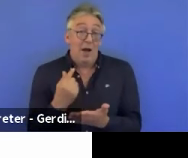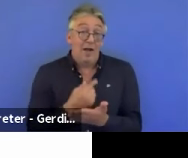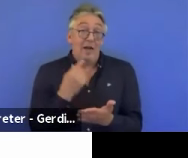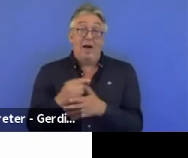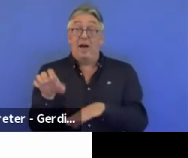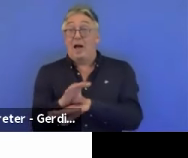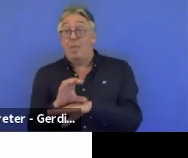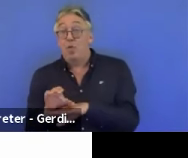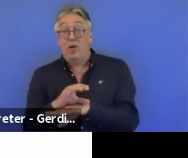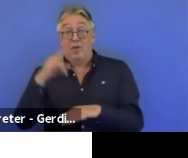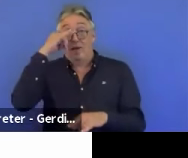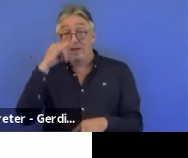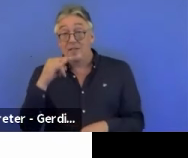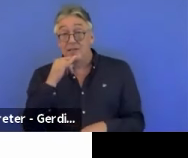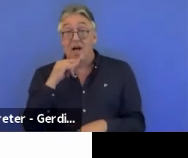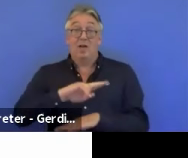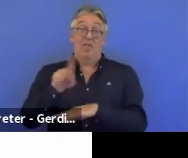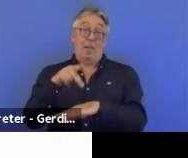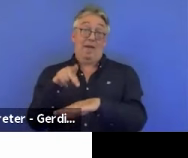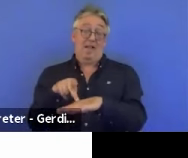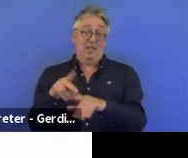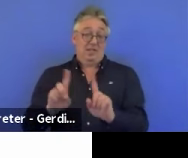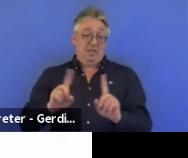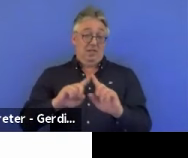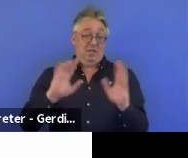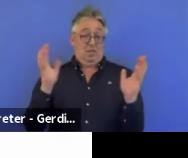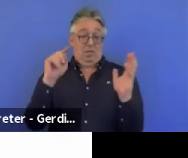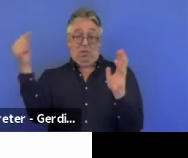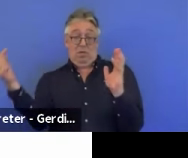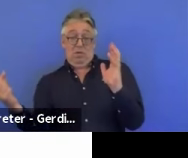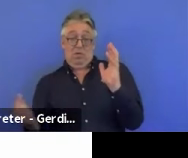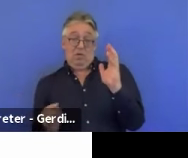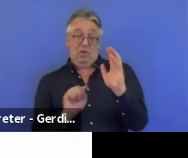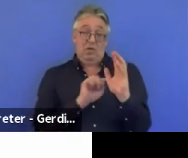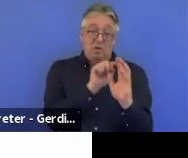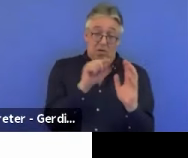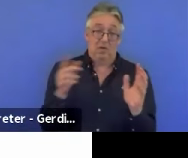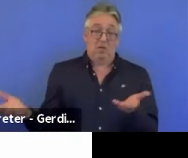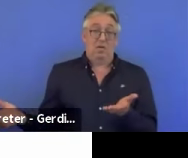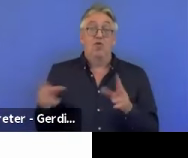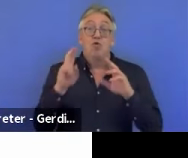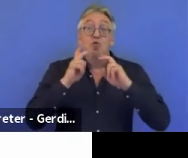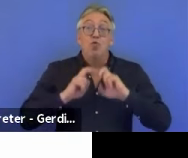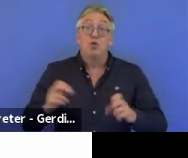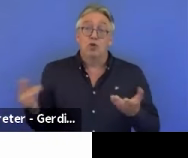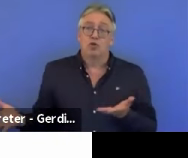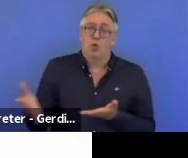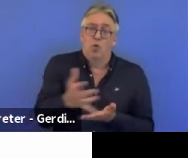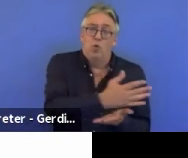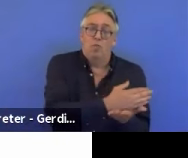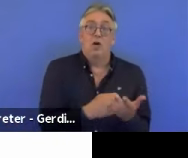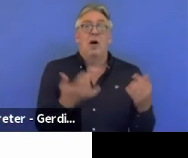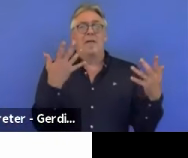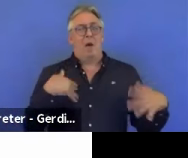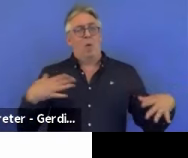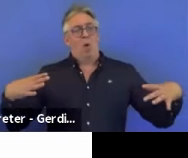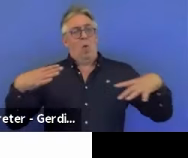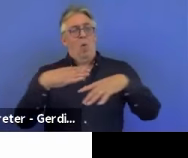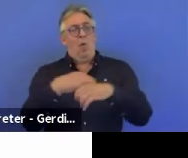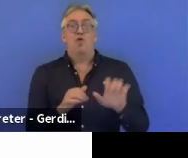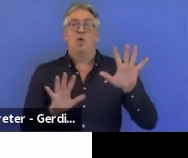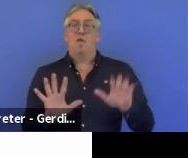Kazakhstan, and the Philippines. Several themes emerged, but today we focus on 5 themes, which are capacity